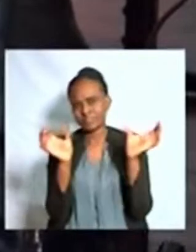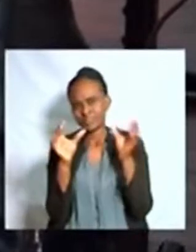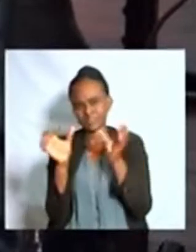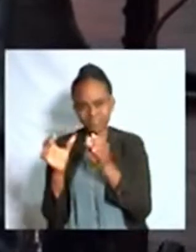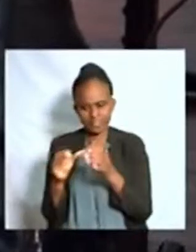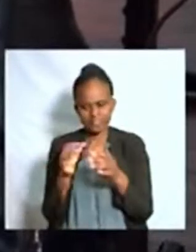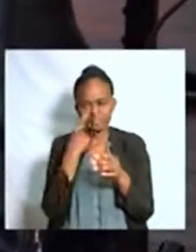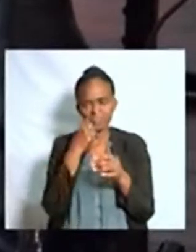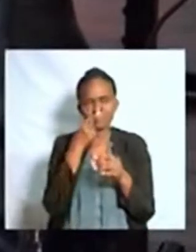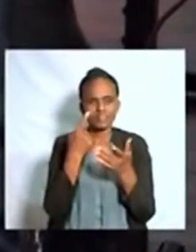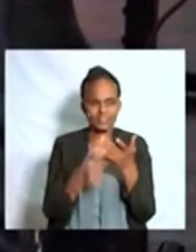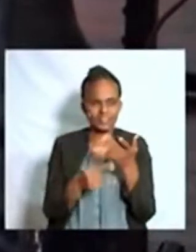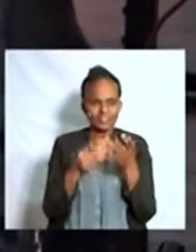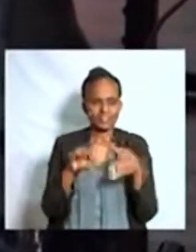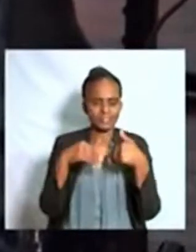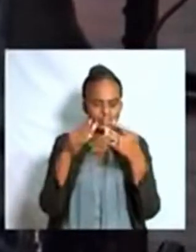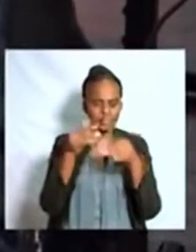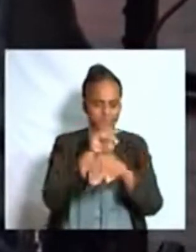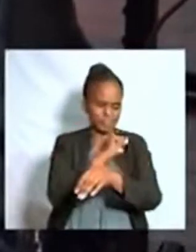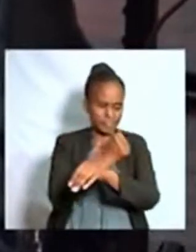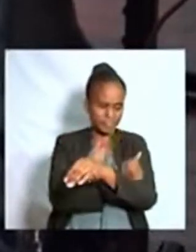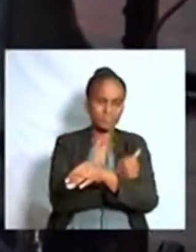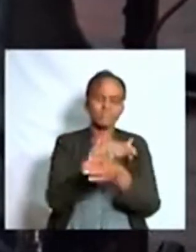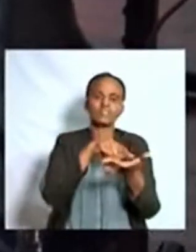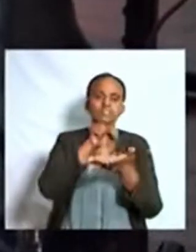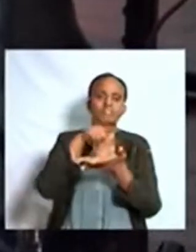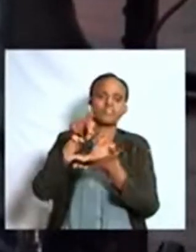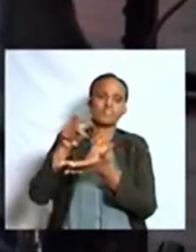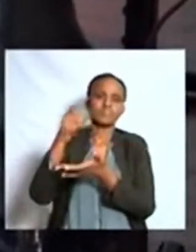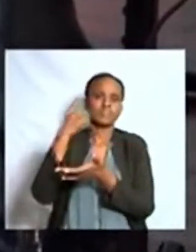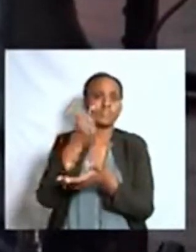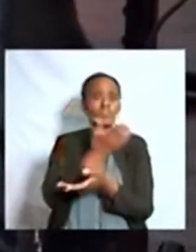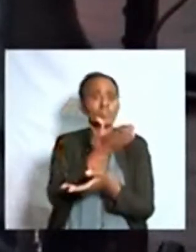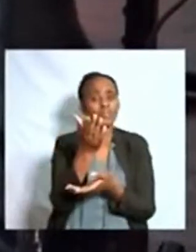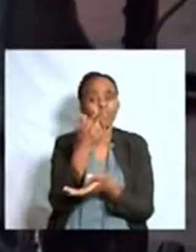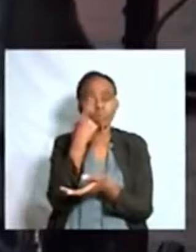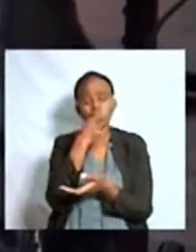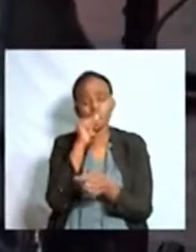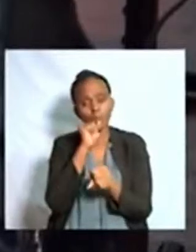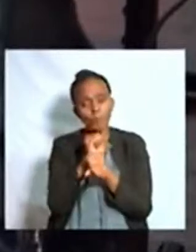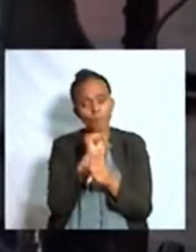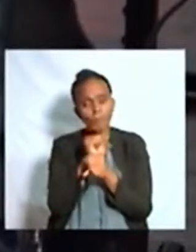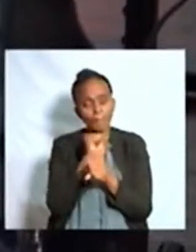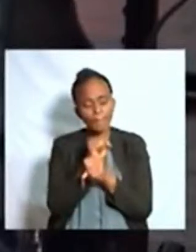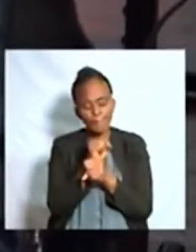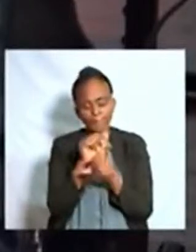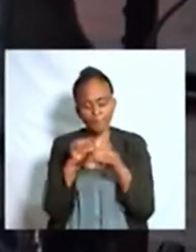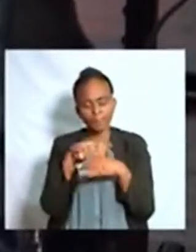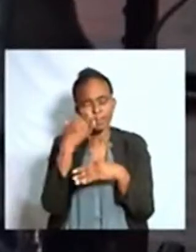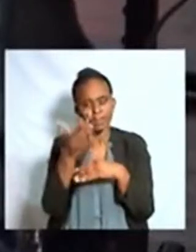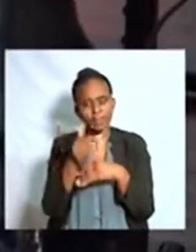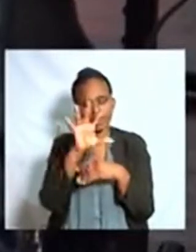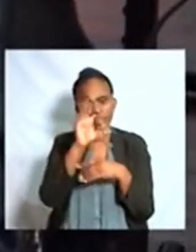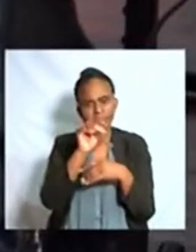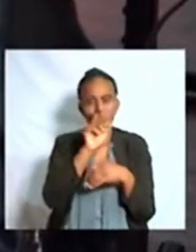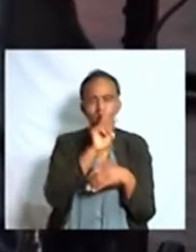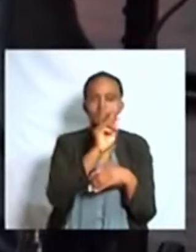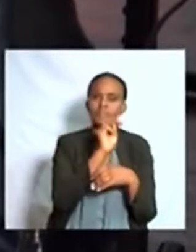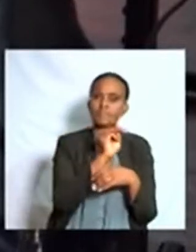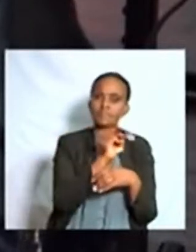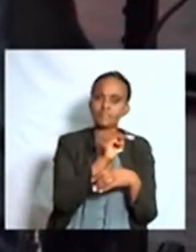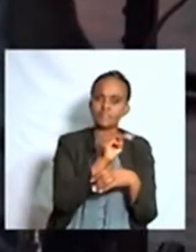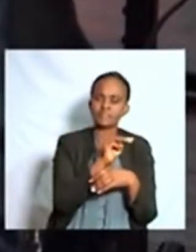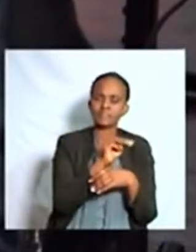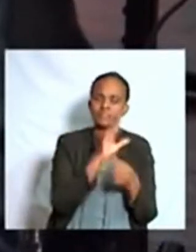were given authority to pay for those who were working outside 50 kilometers.